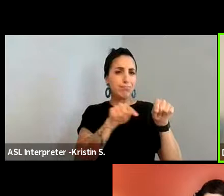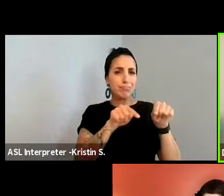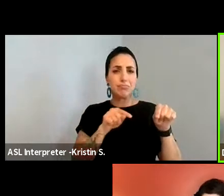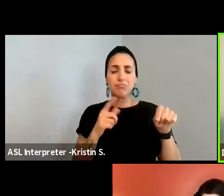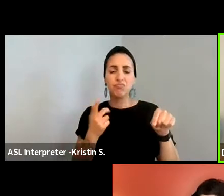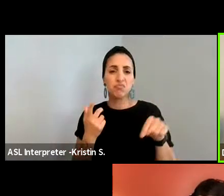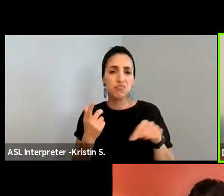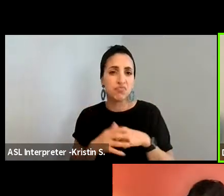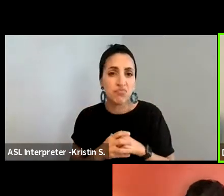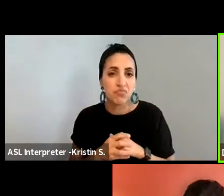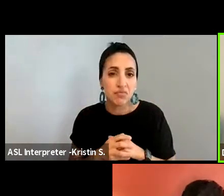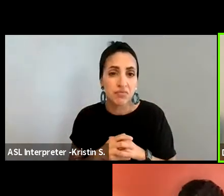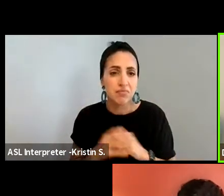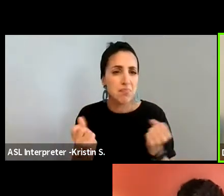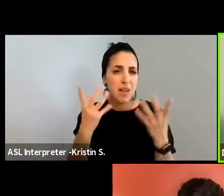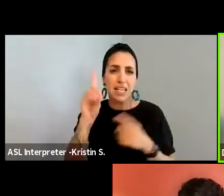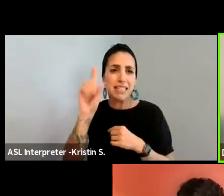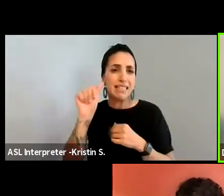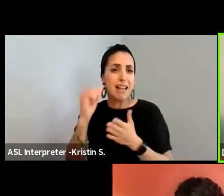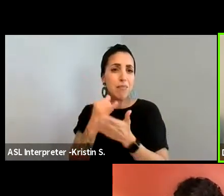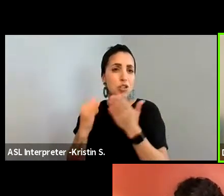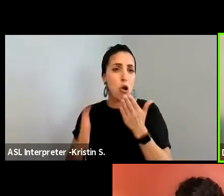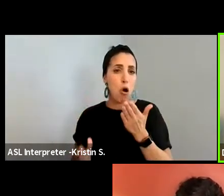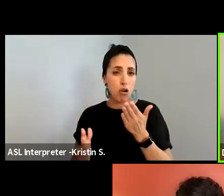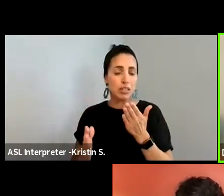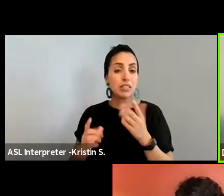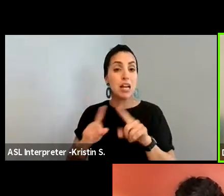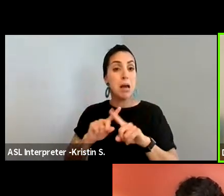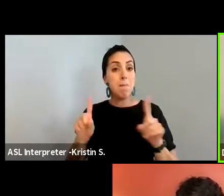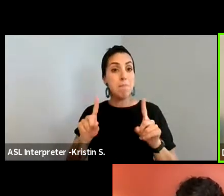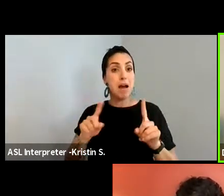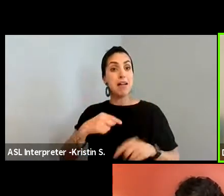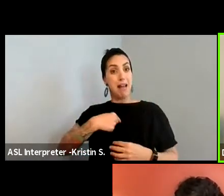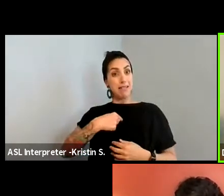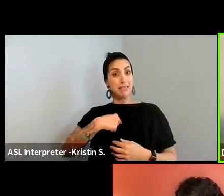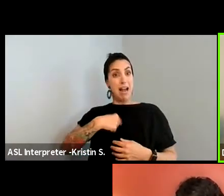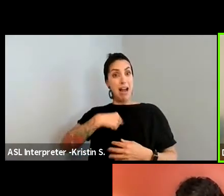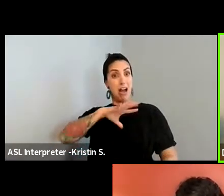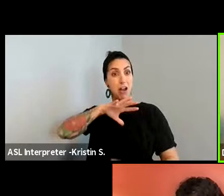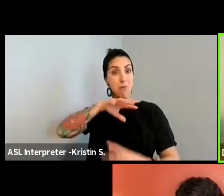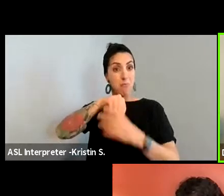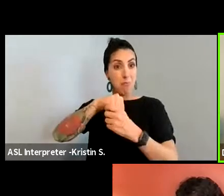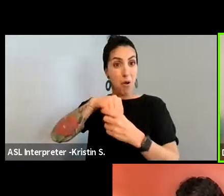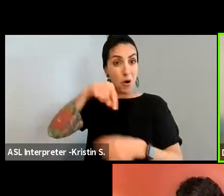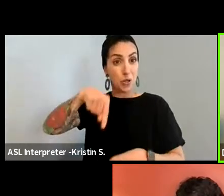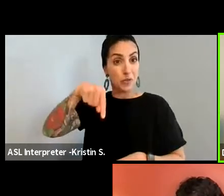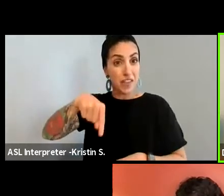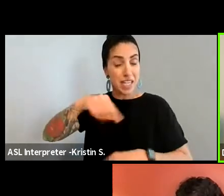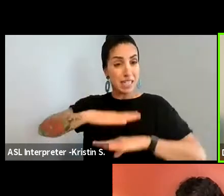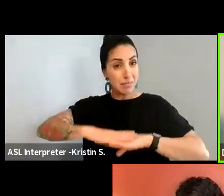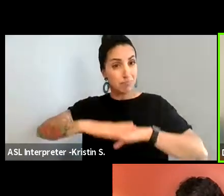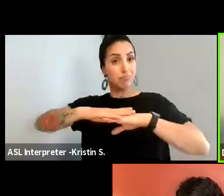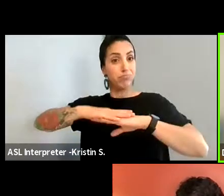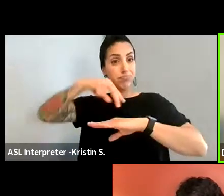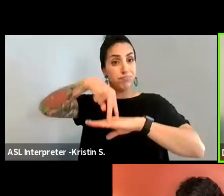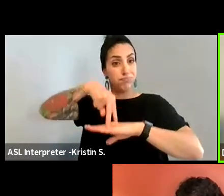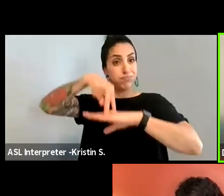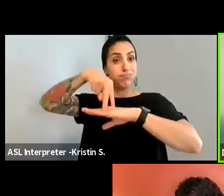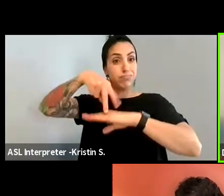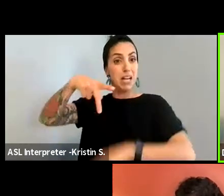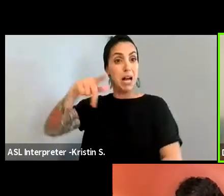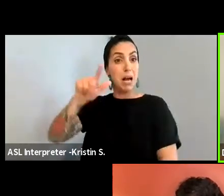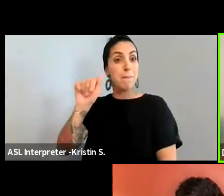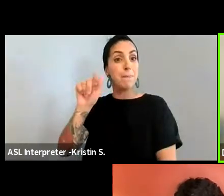disabled artists, but the fact that I get to be a part of a platform that's taking place with the majority of